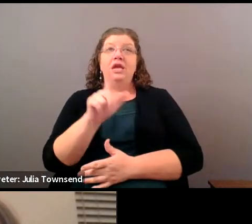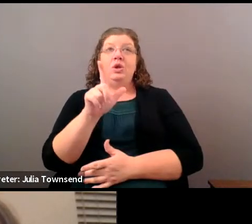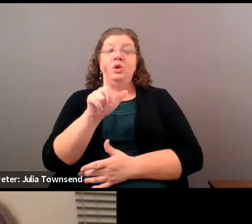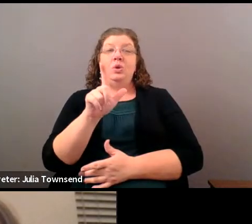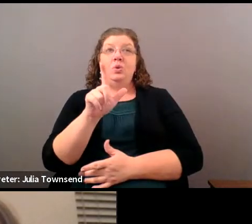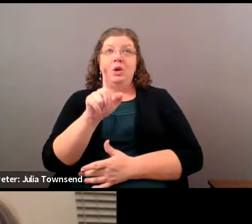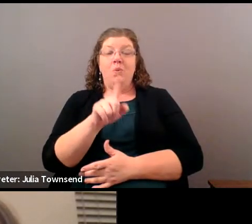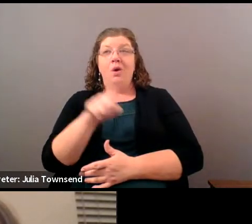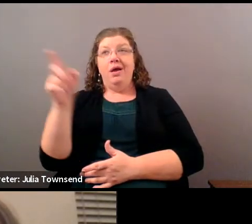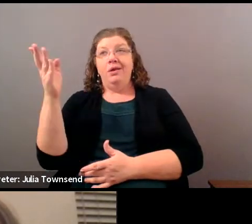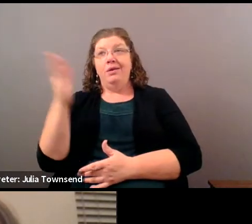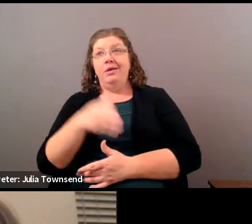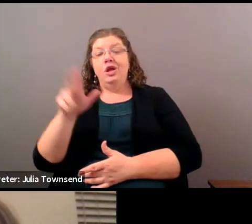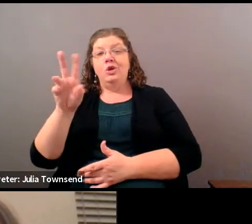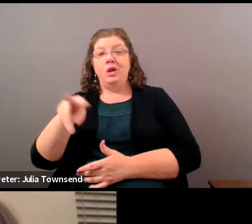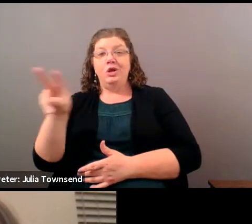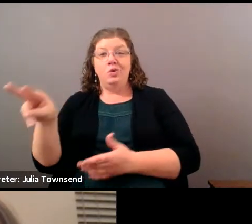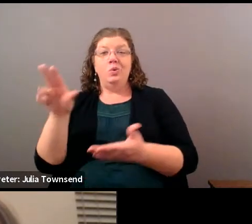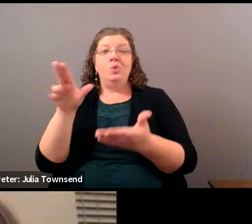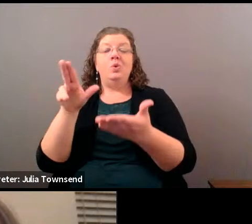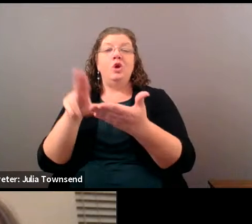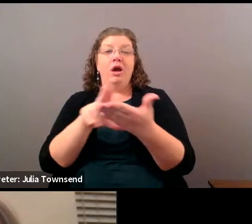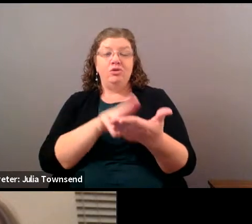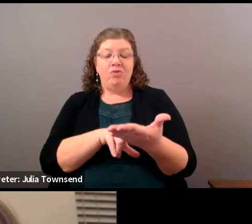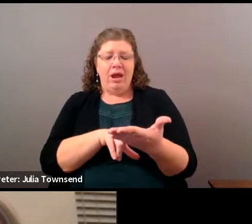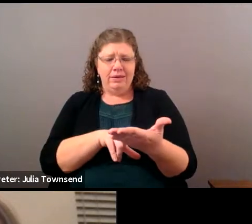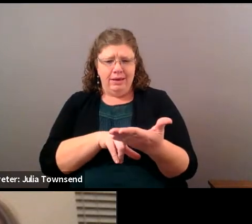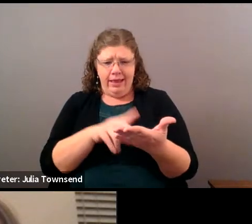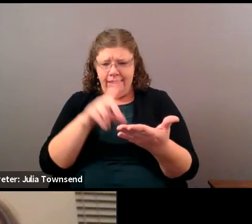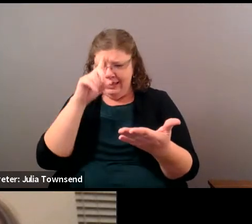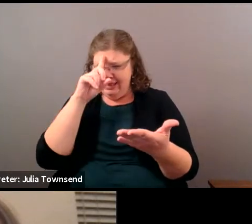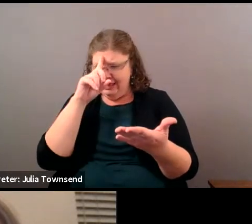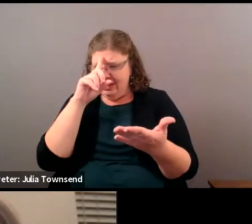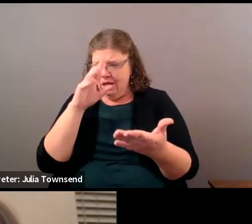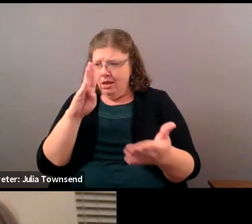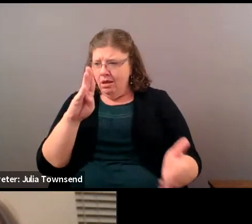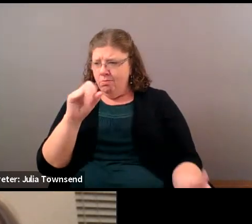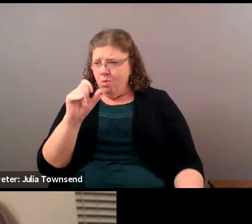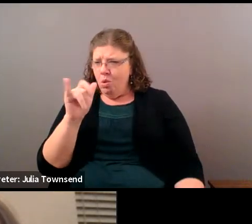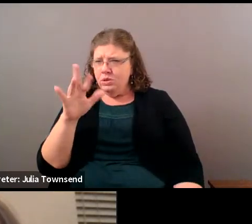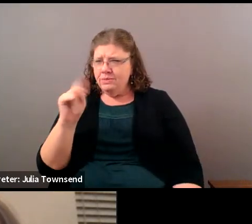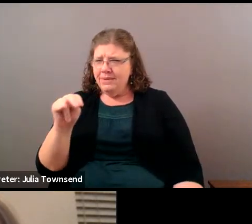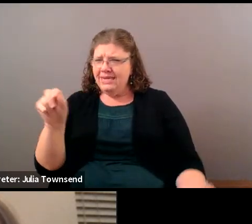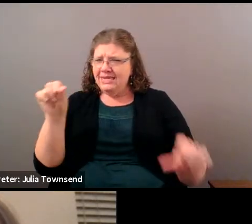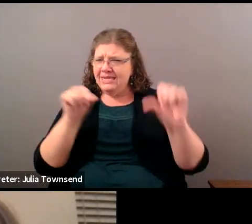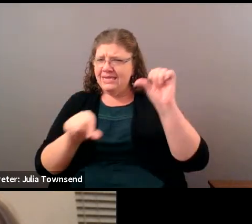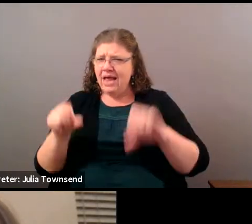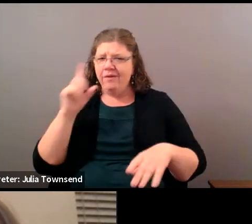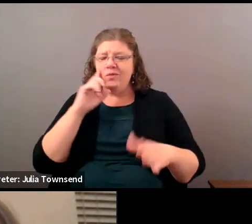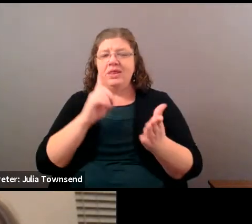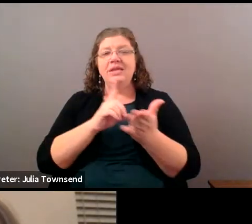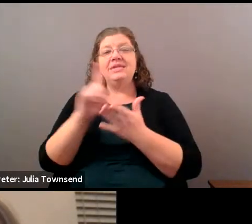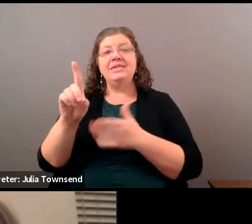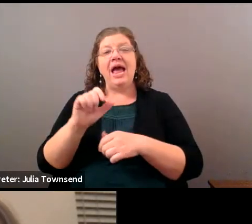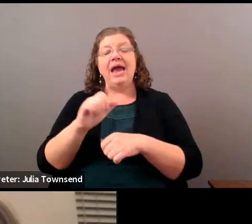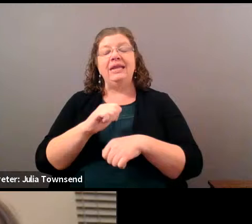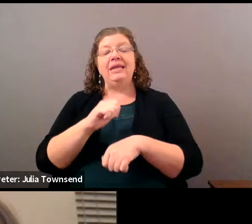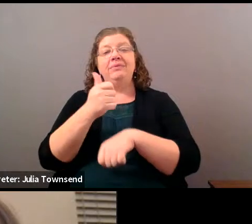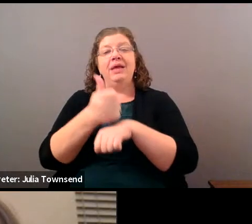2021-22 contract with, I think it's Bozeman Science Incorporated, for the design and implementation